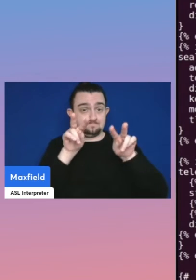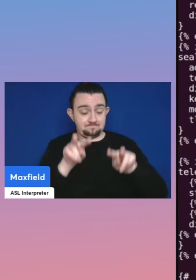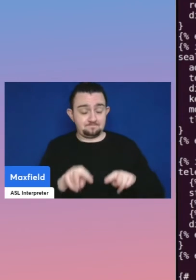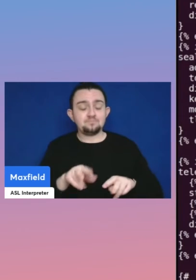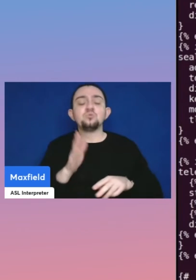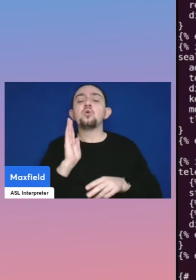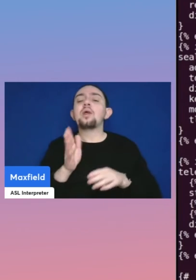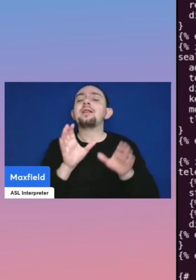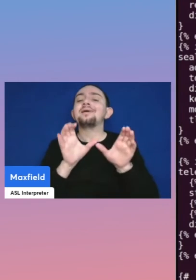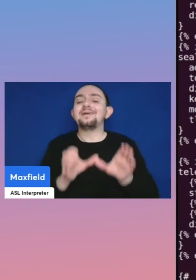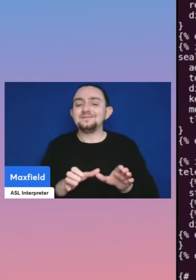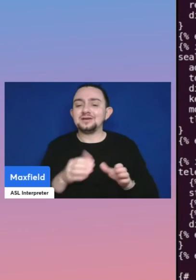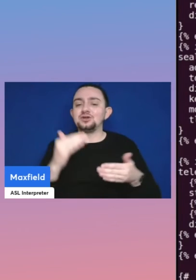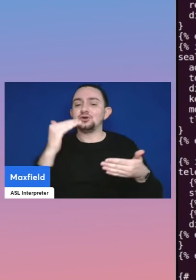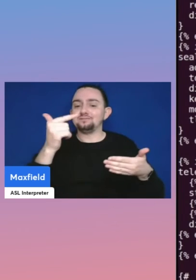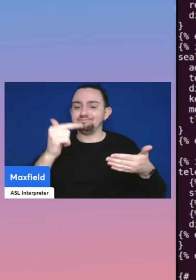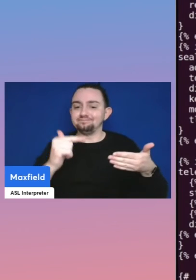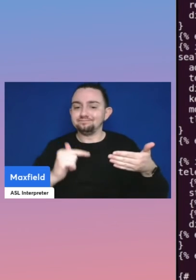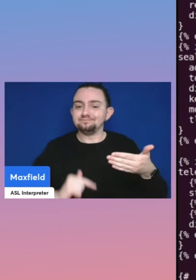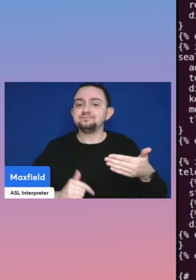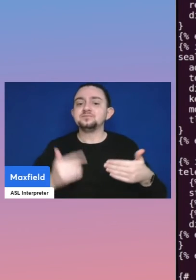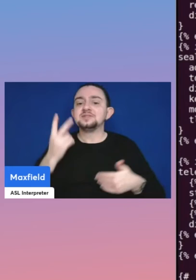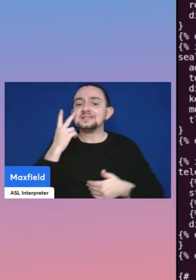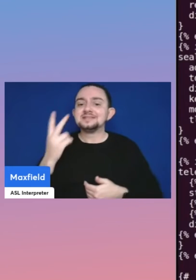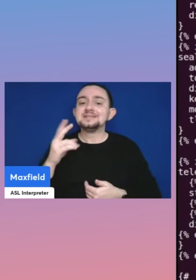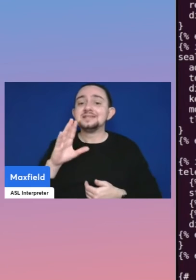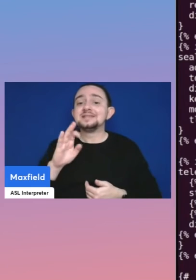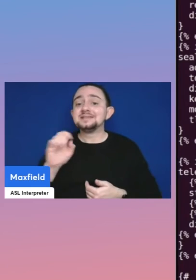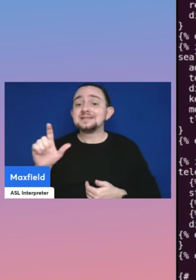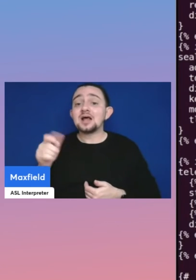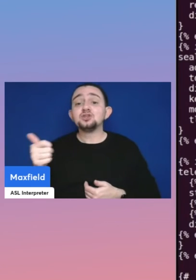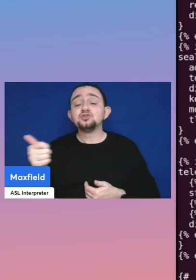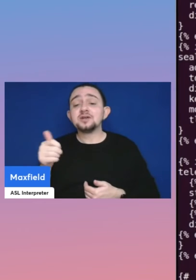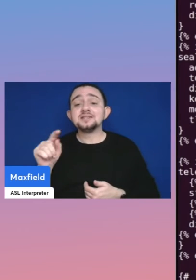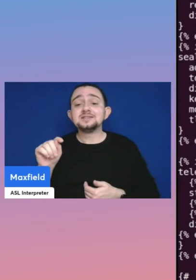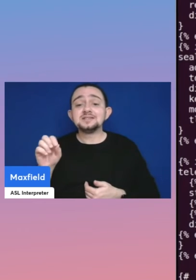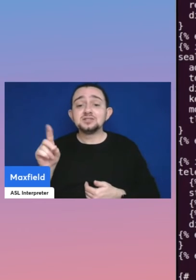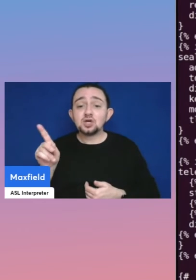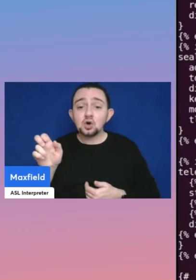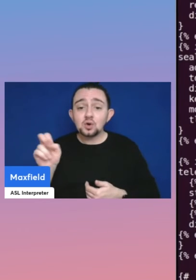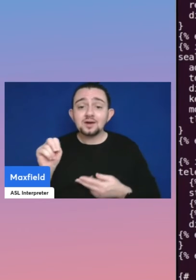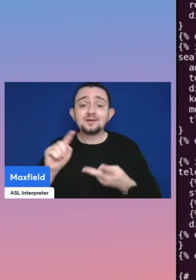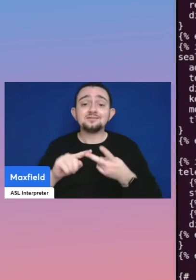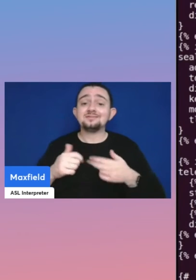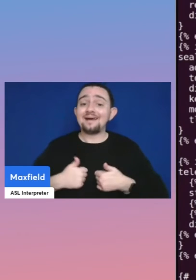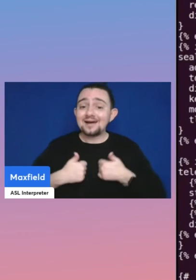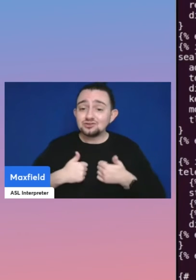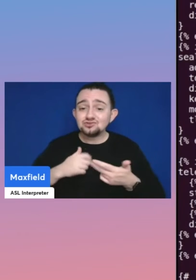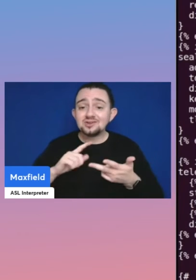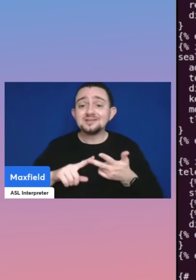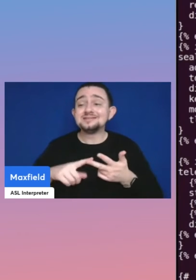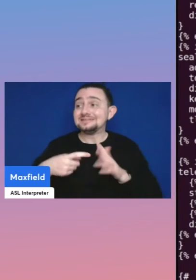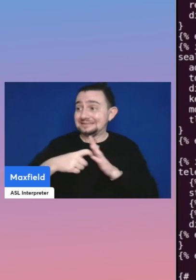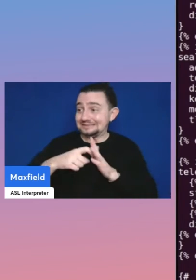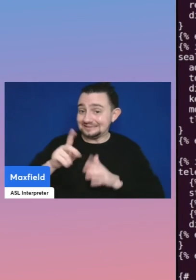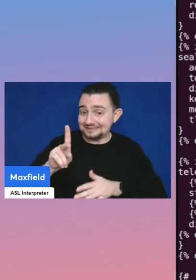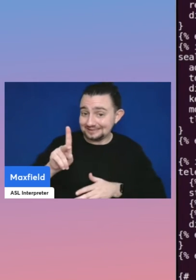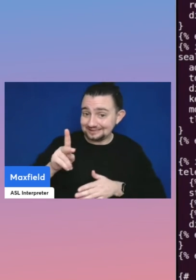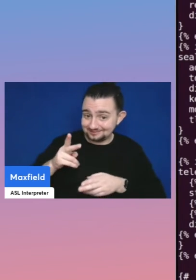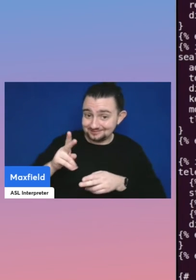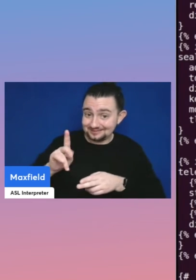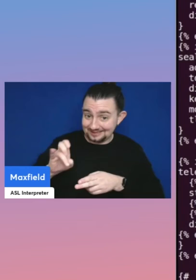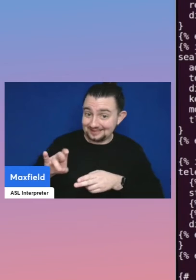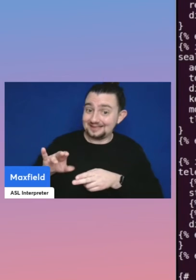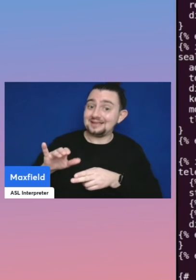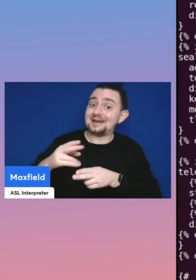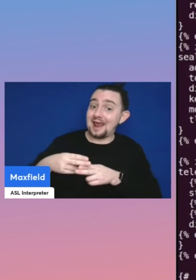seal transit token, the key name, the month path are loaded from my current environment variables and